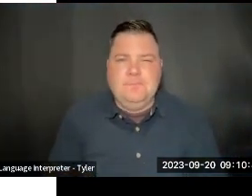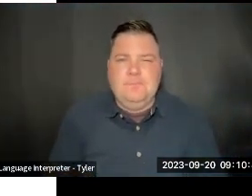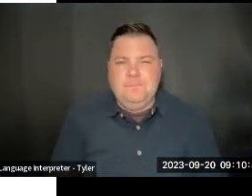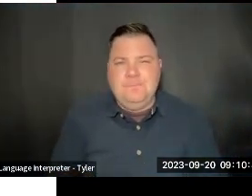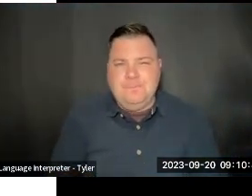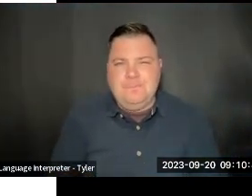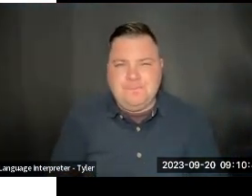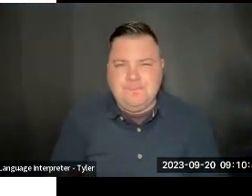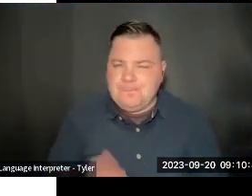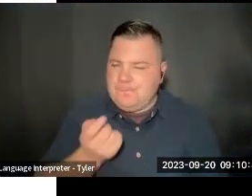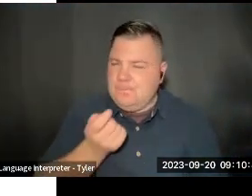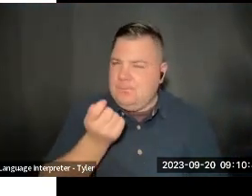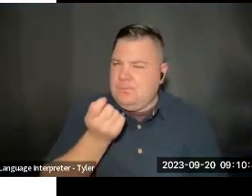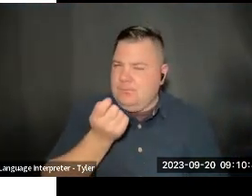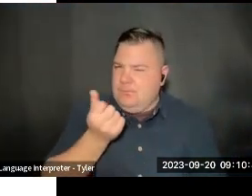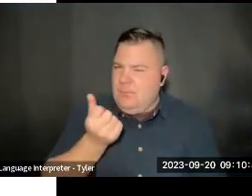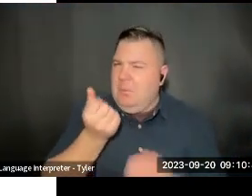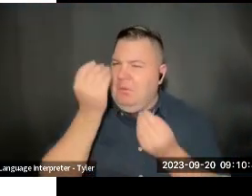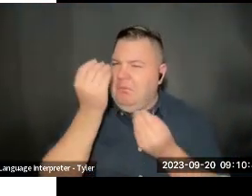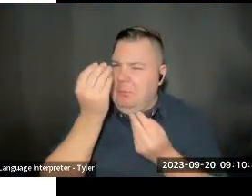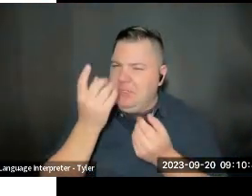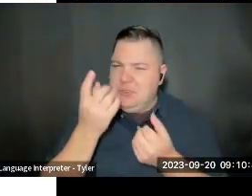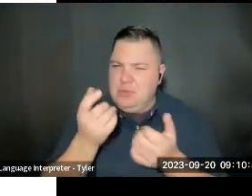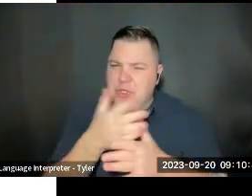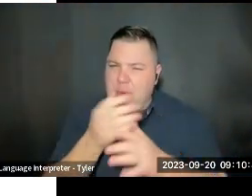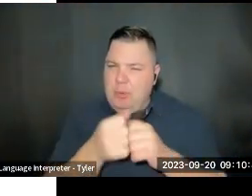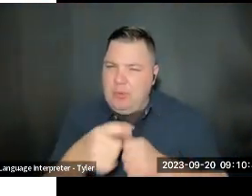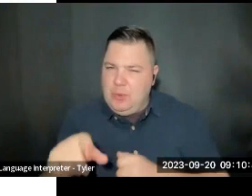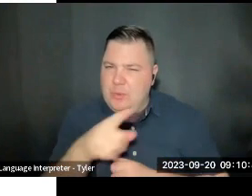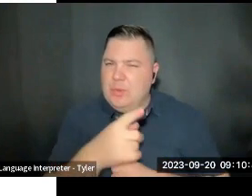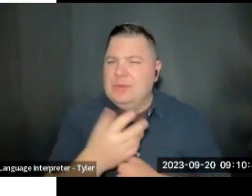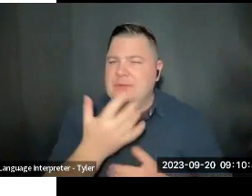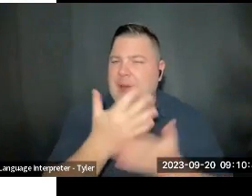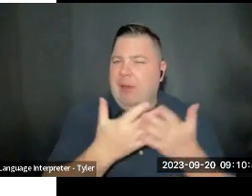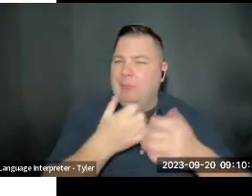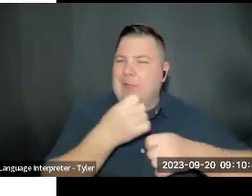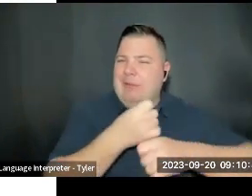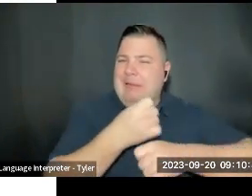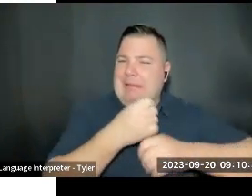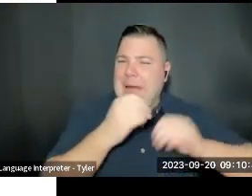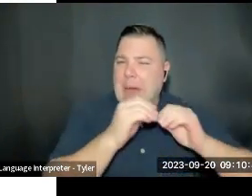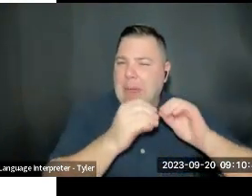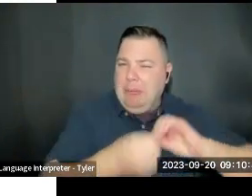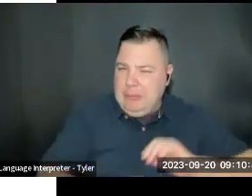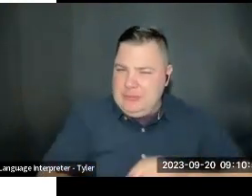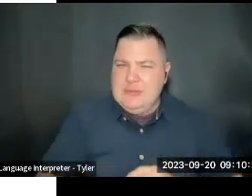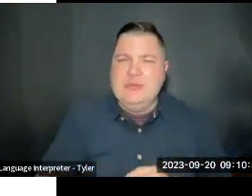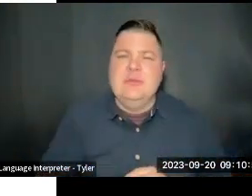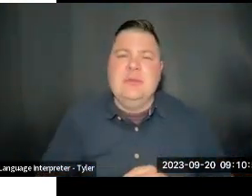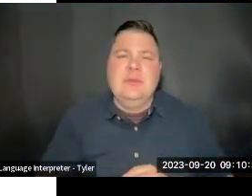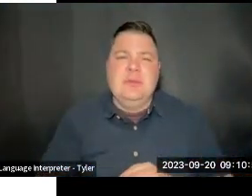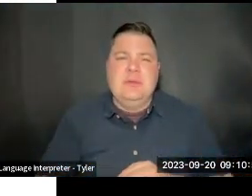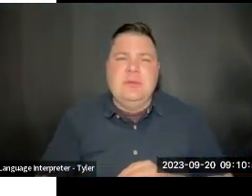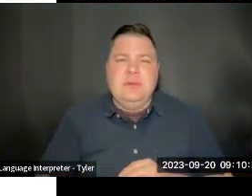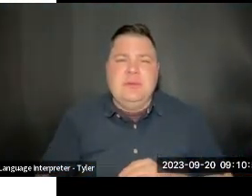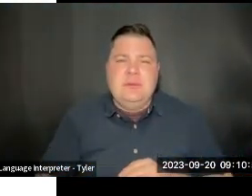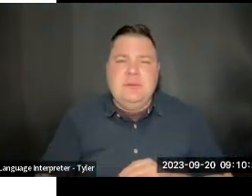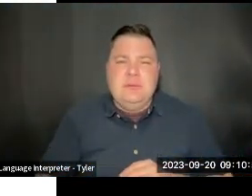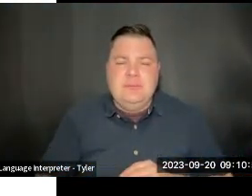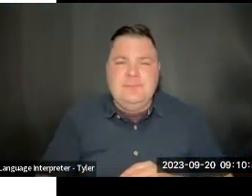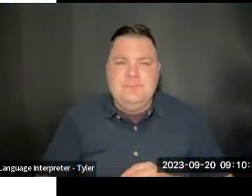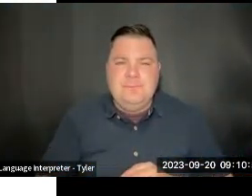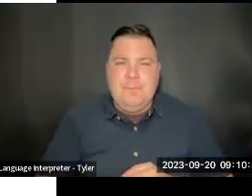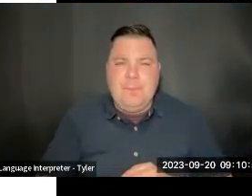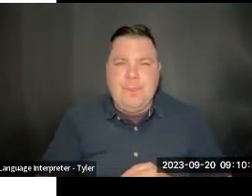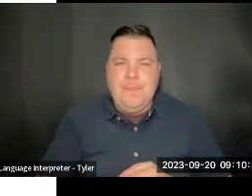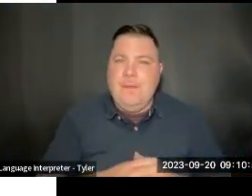of information here for you, a little bit of statistic on my slide. In fact, between the